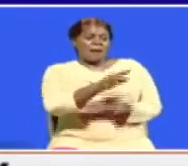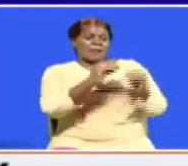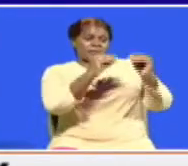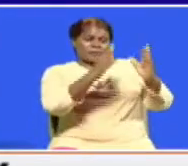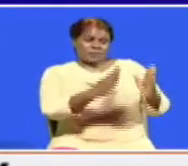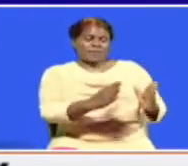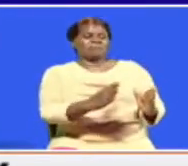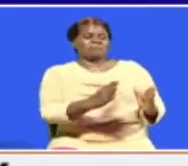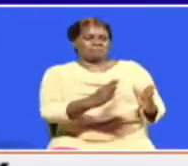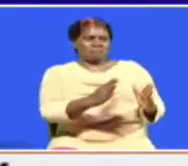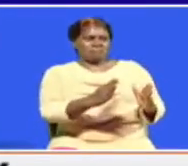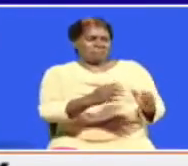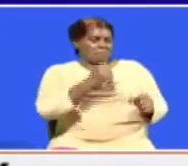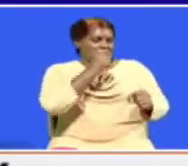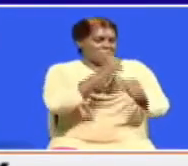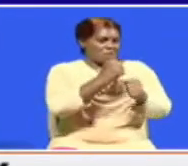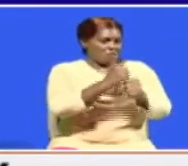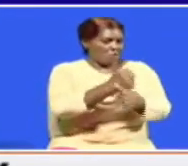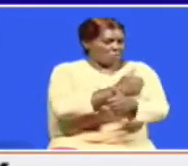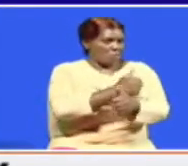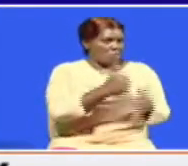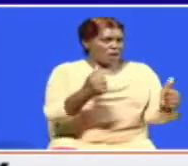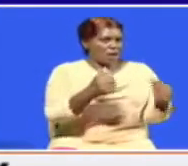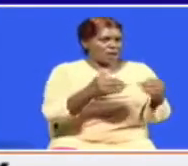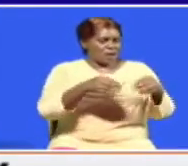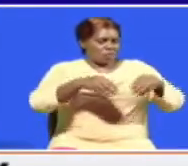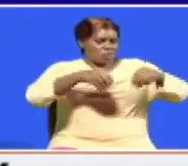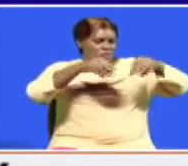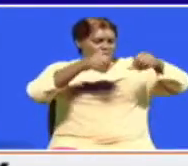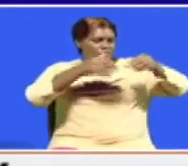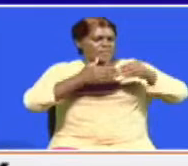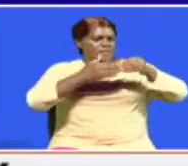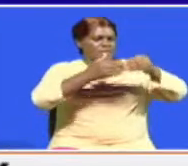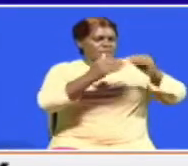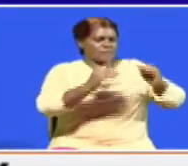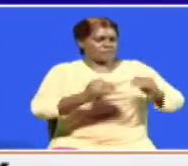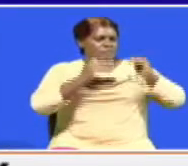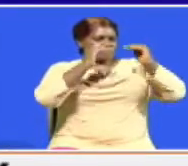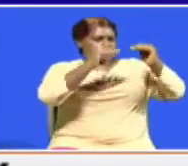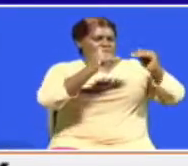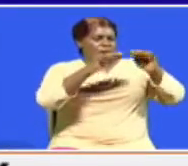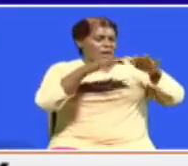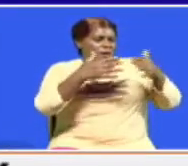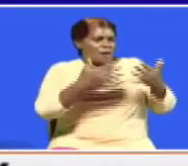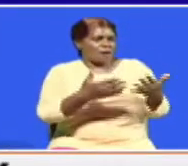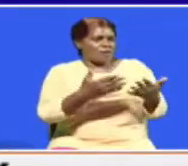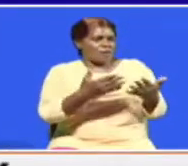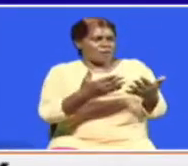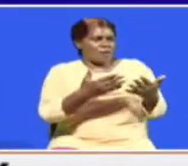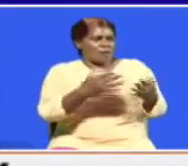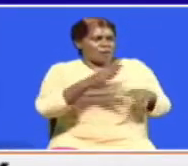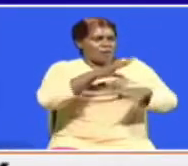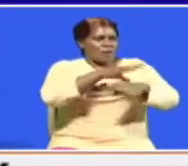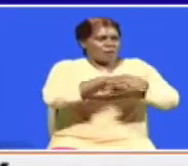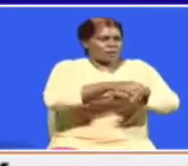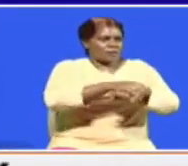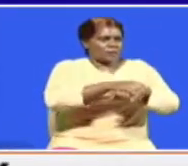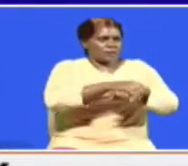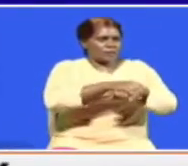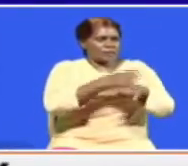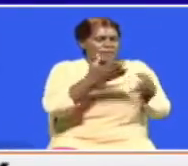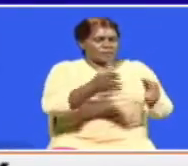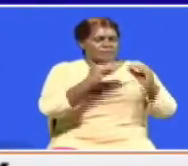teacher who shall perform and lead to the quality education to the extent that we get